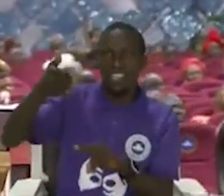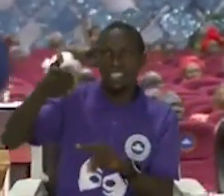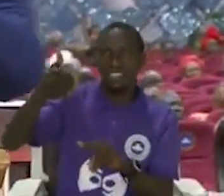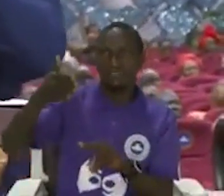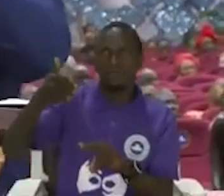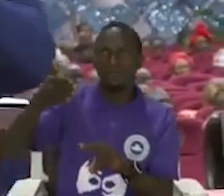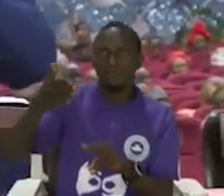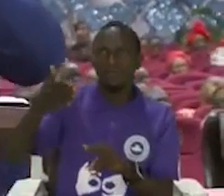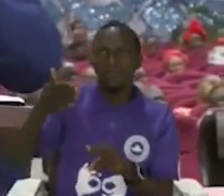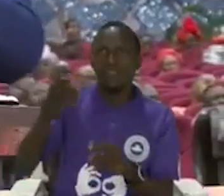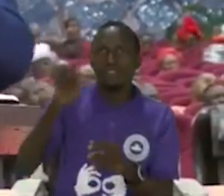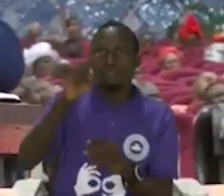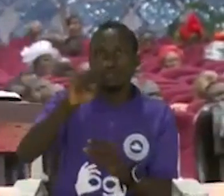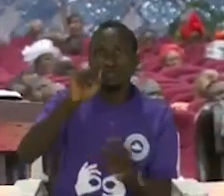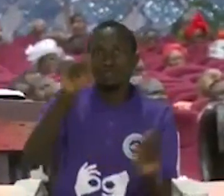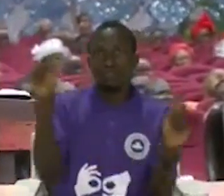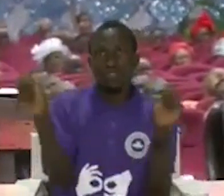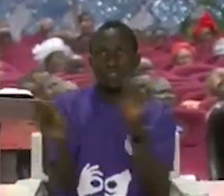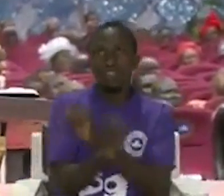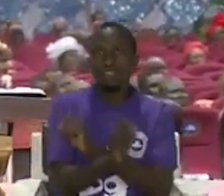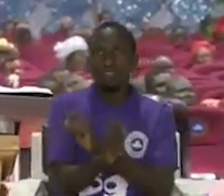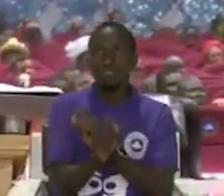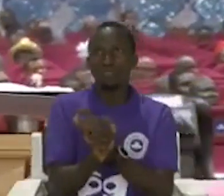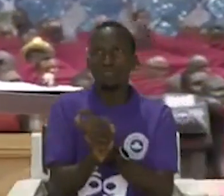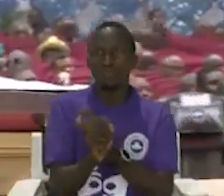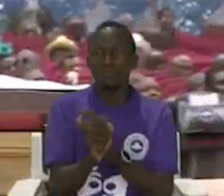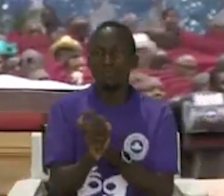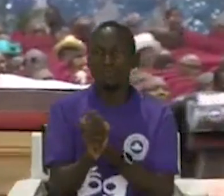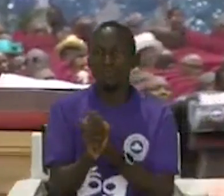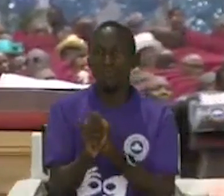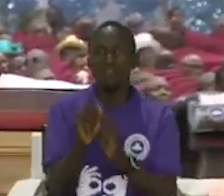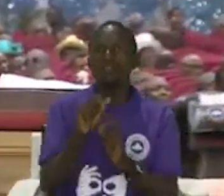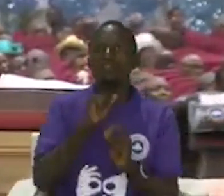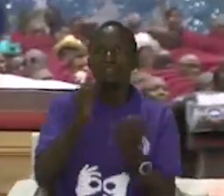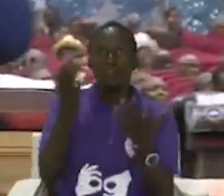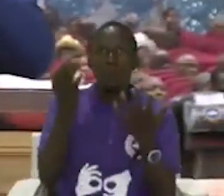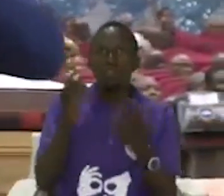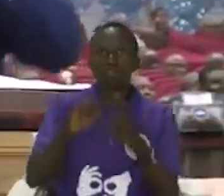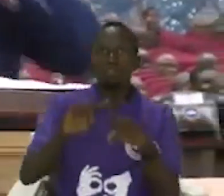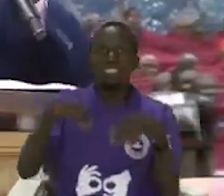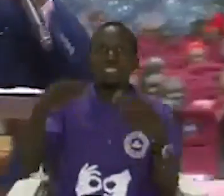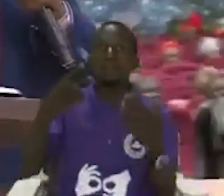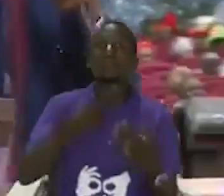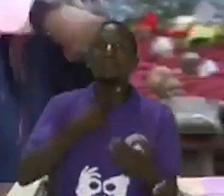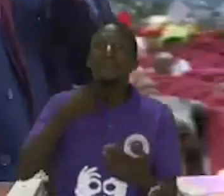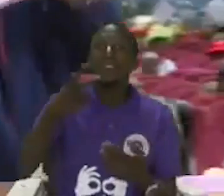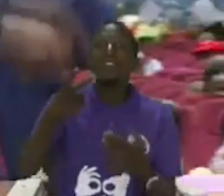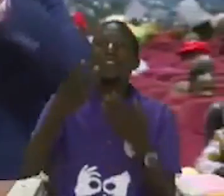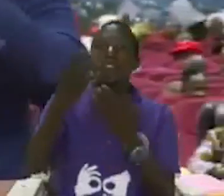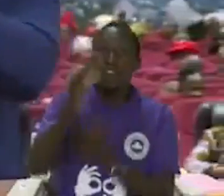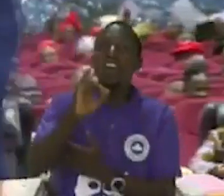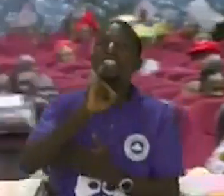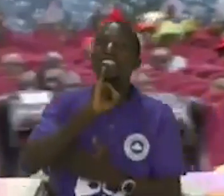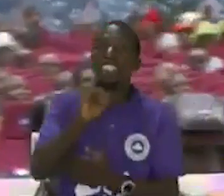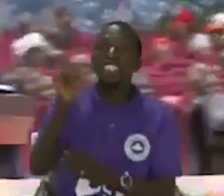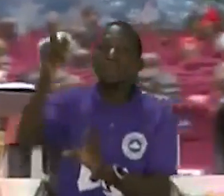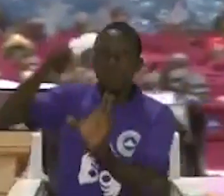Oh, you thought they tried to bury you. You thought they tried to, they don't want to give you a voice. It's a lie. God is part of that